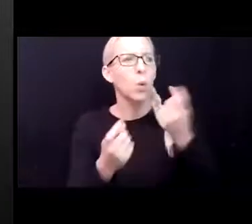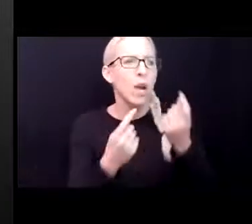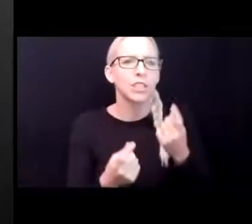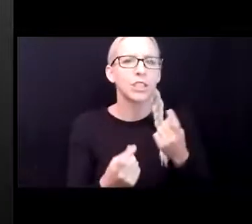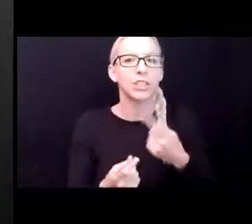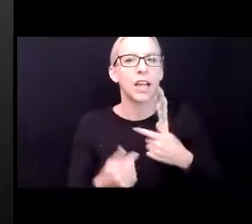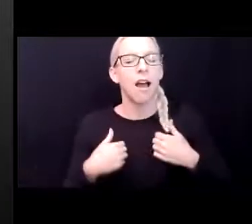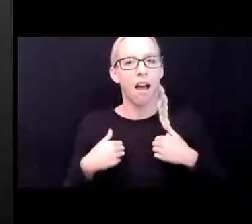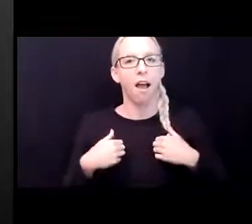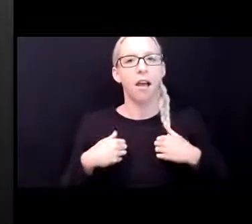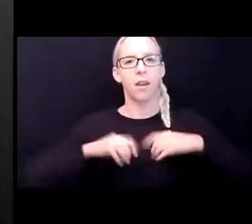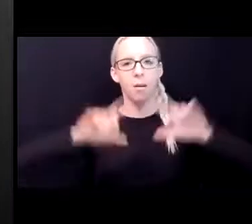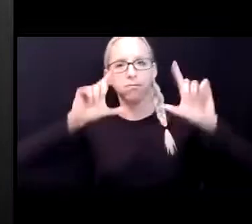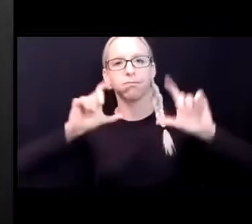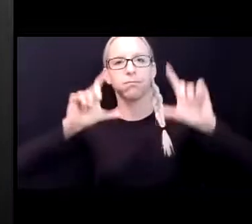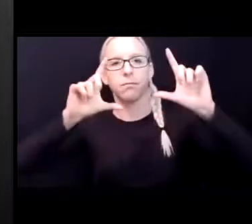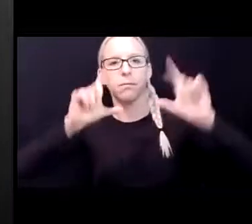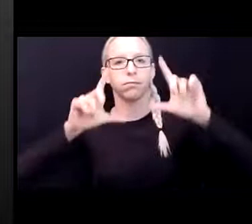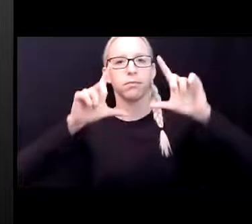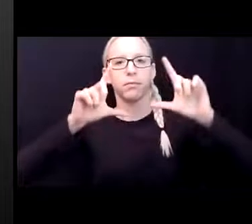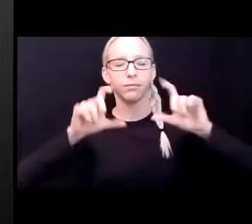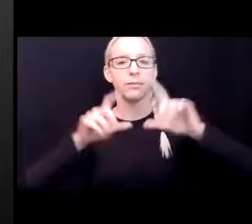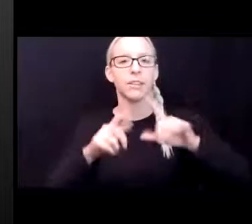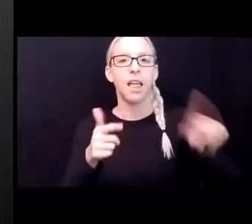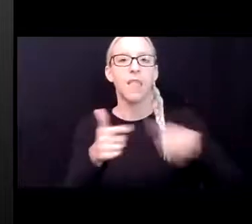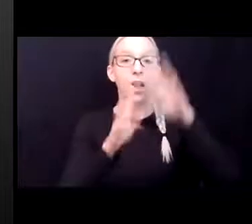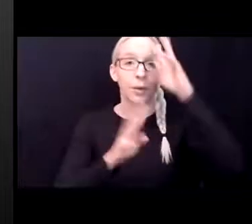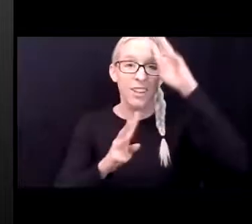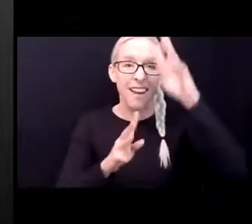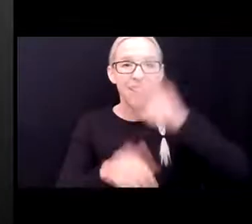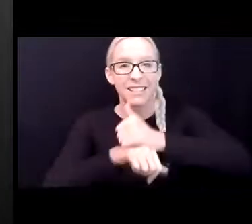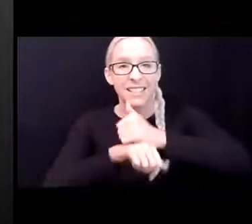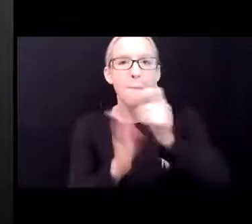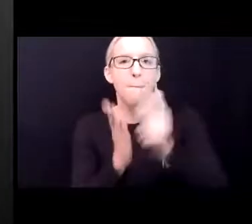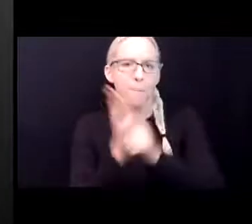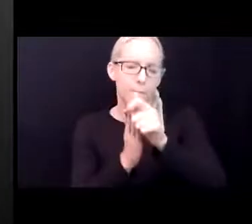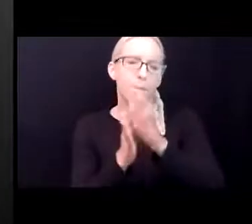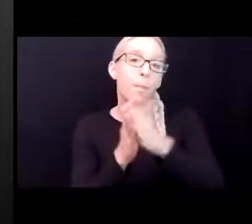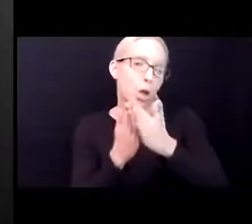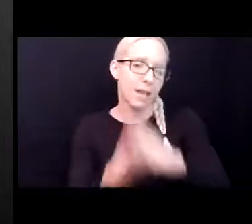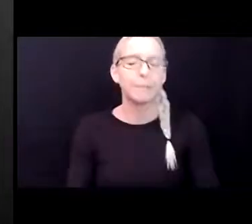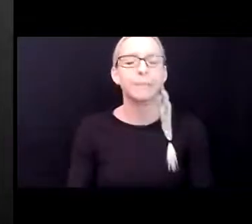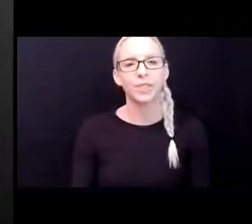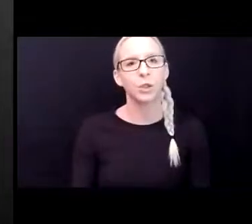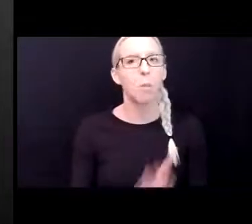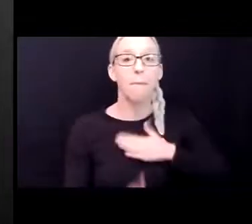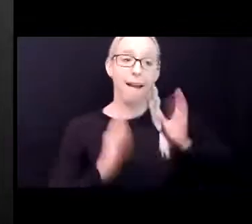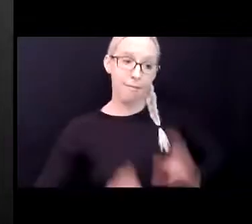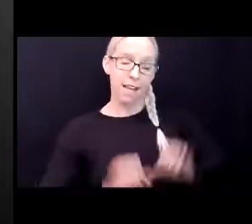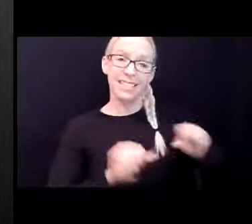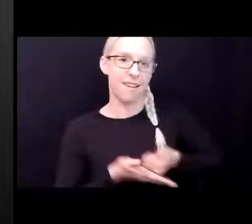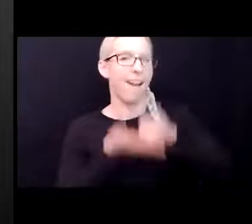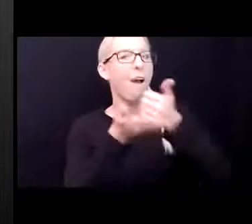screen captures of each of the screens, and I made a little booklet so that I could then help my clients. And I have helped many, many